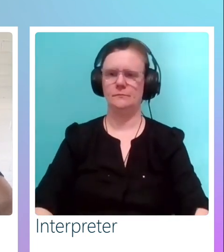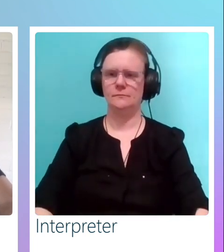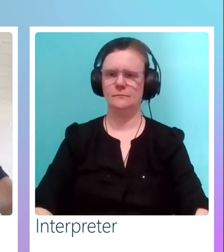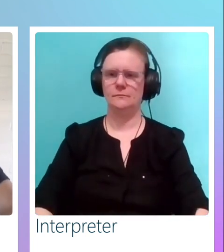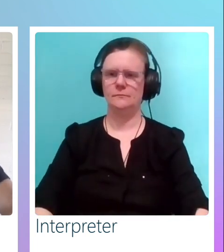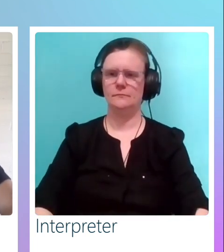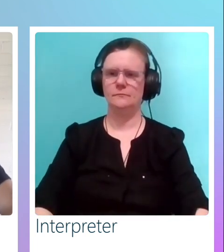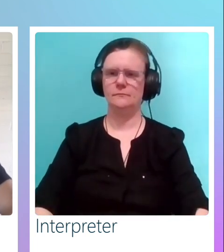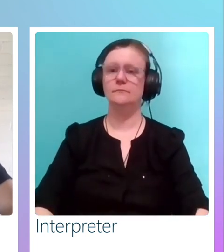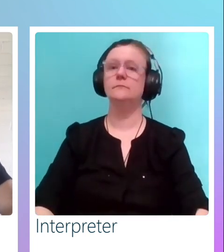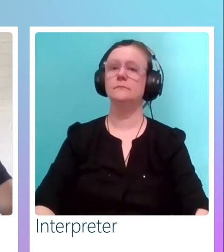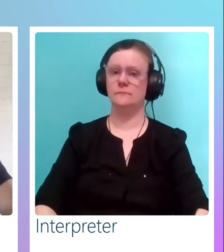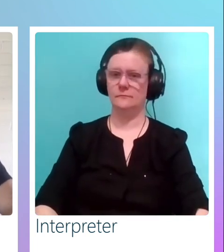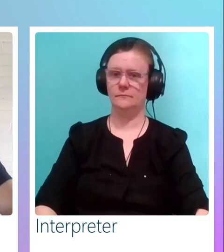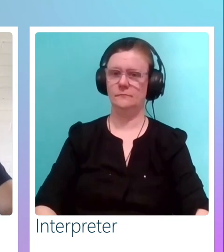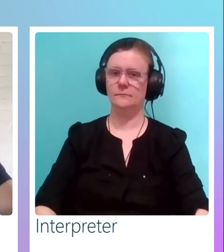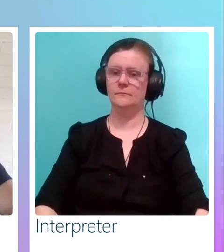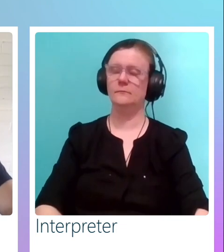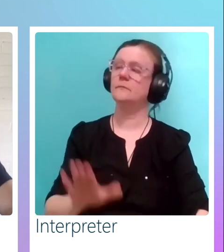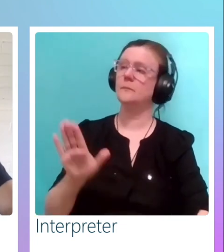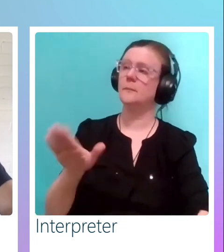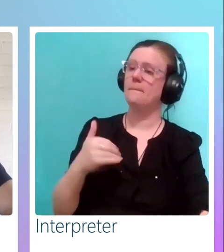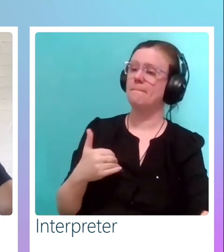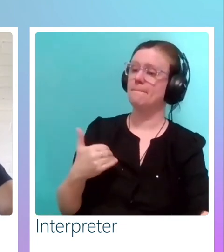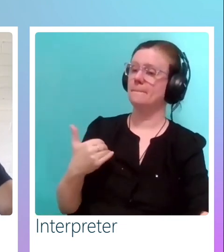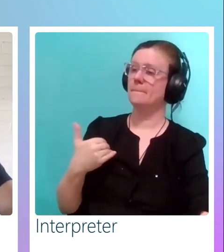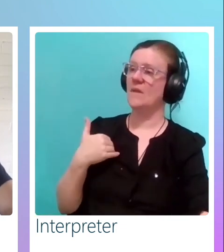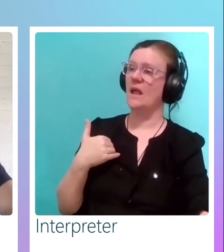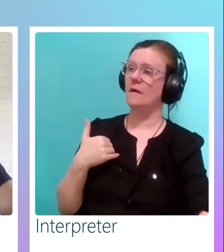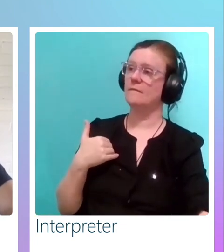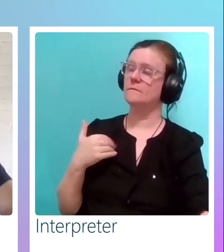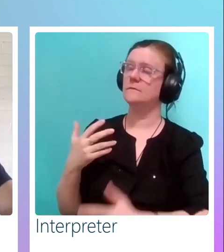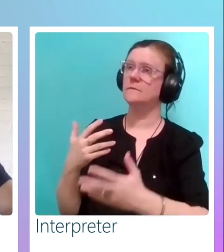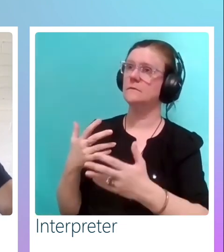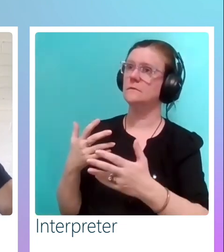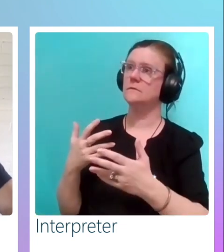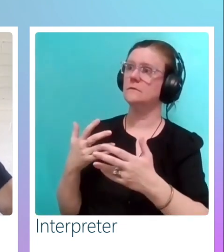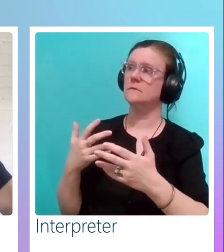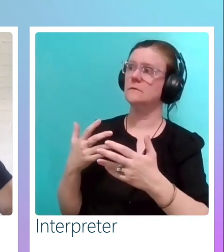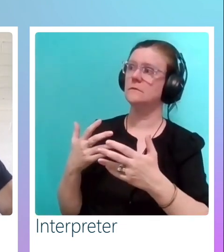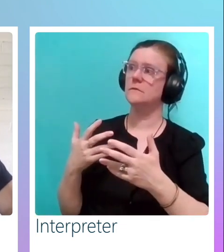All right, so how about do you have a user base who have